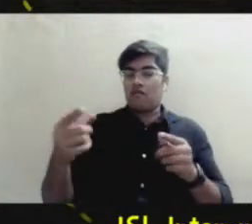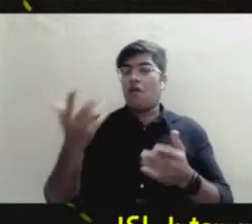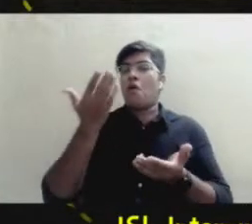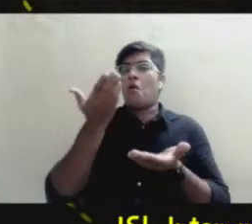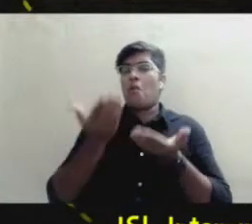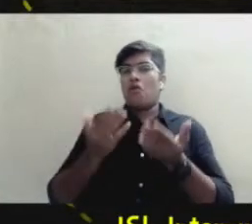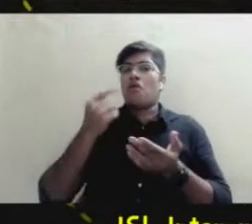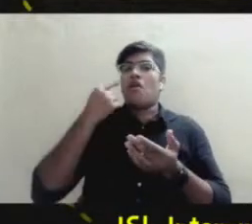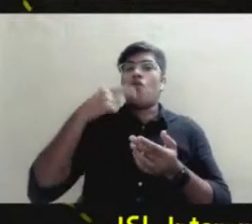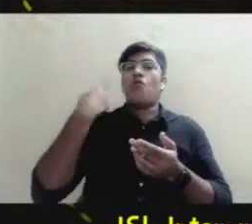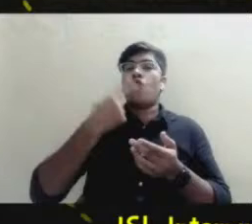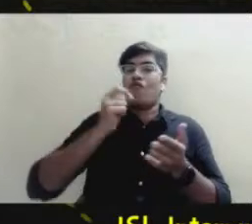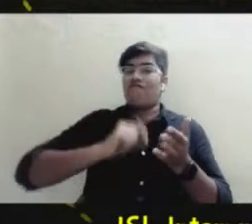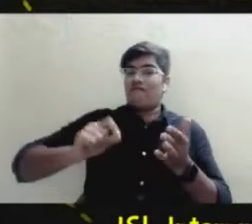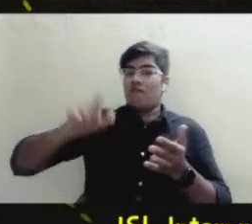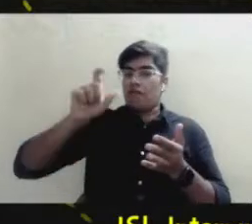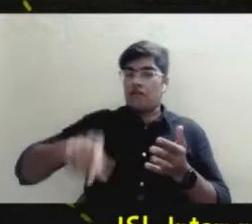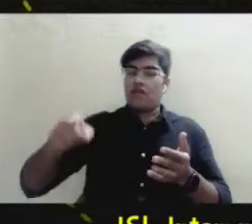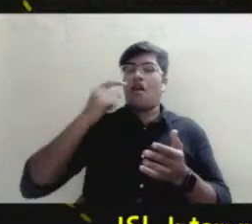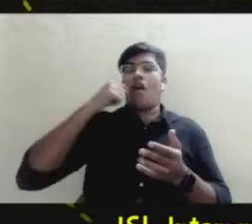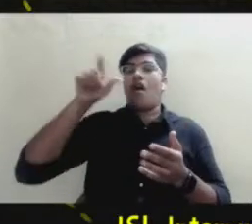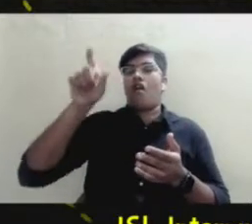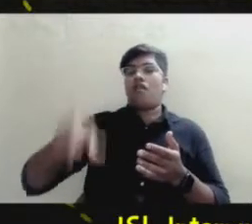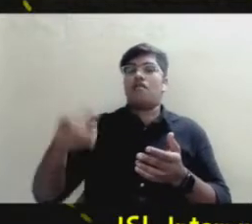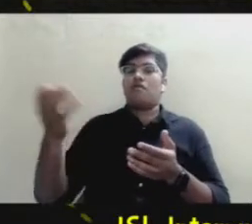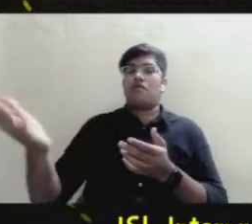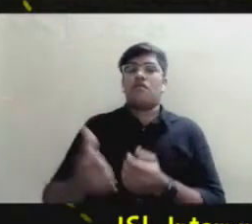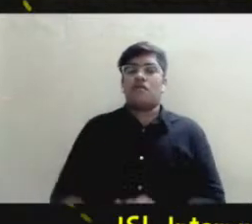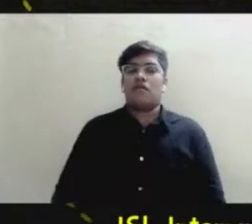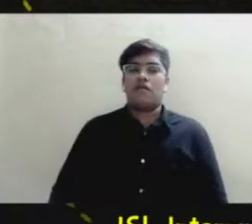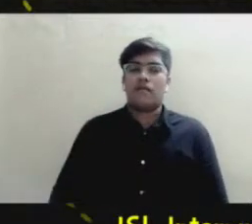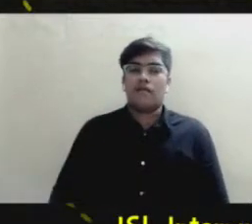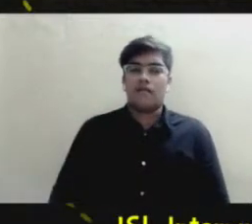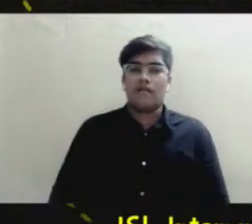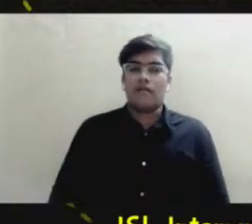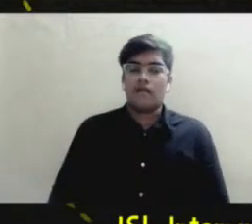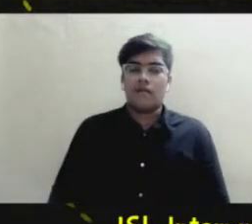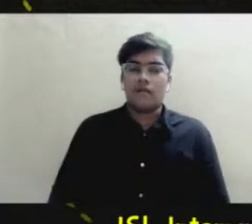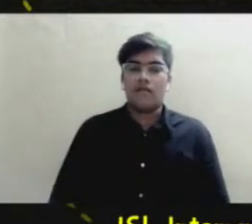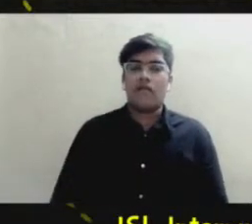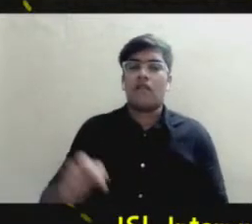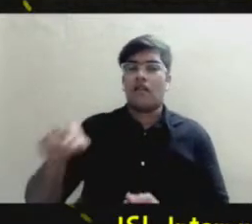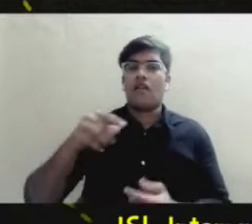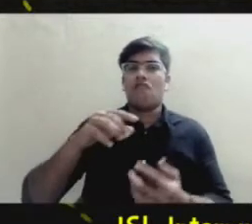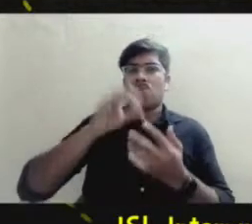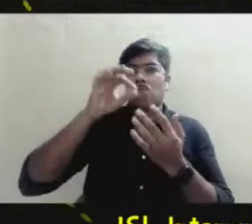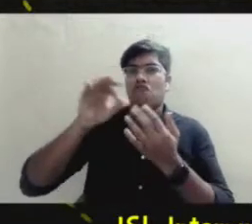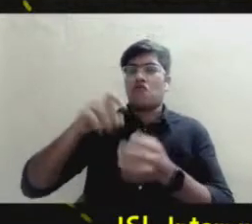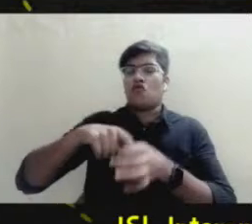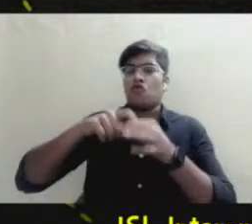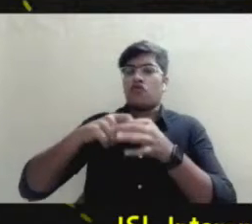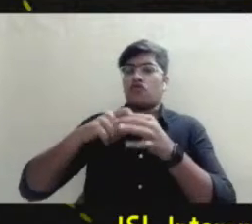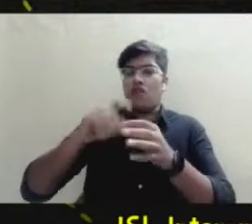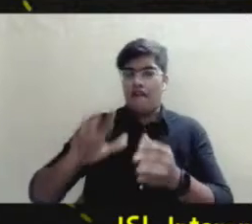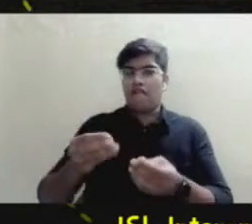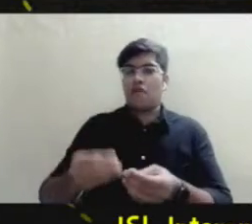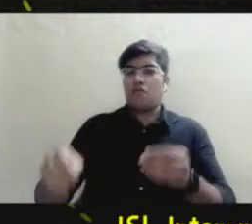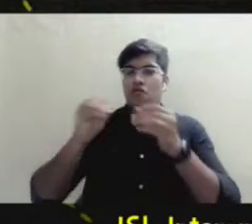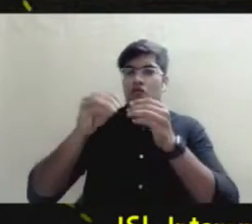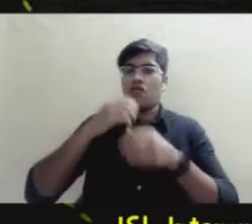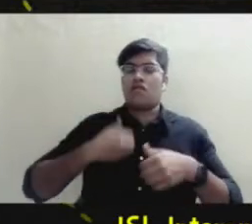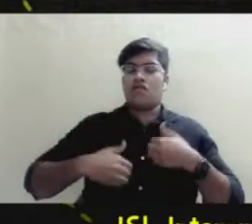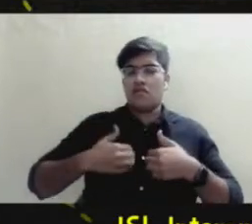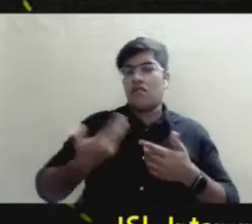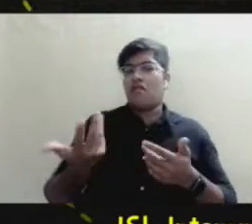man. Yes. But I mean, that also raises some interesting questions, which we'll come to in a minute. But I was